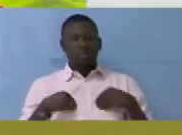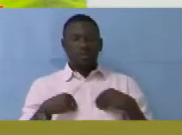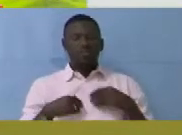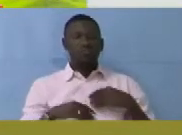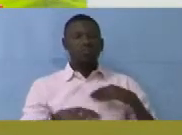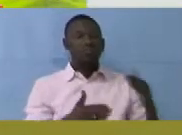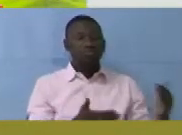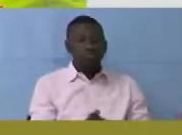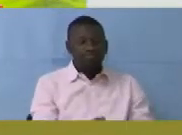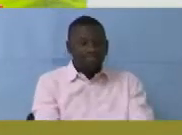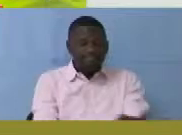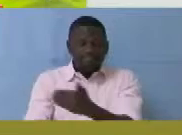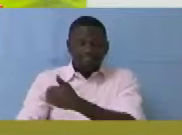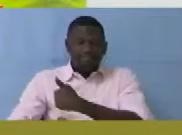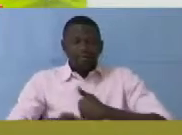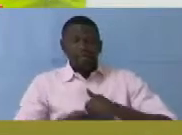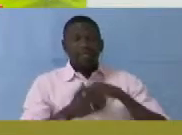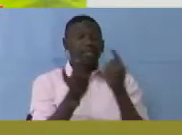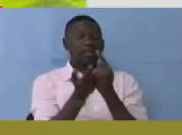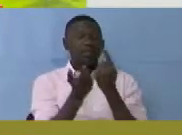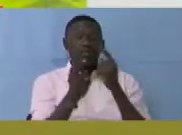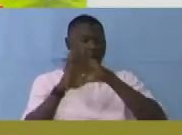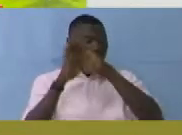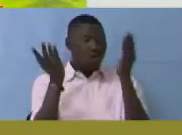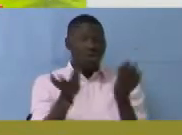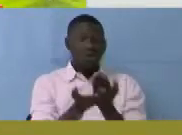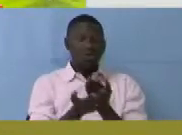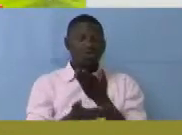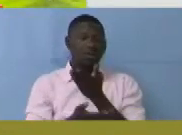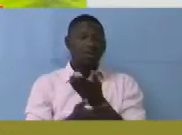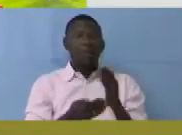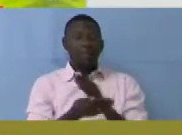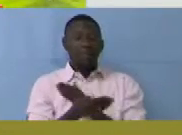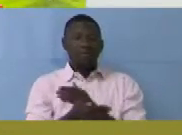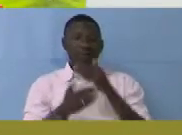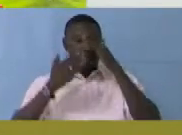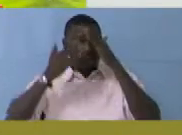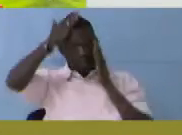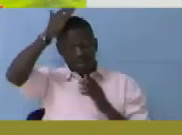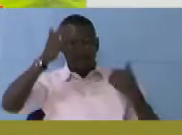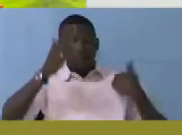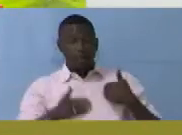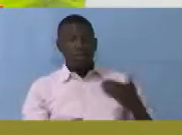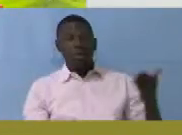things there. But before the military comes,